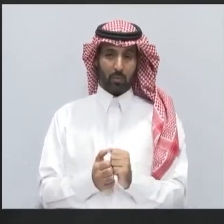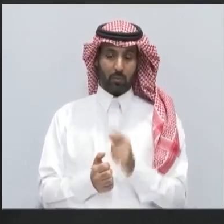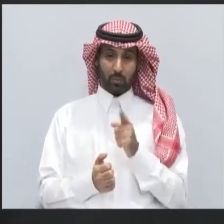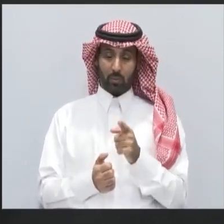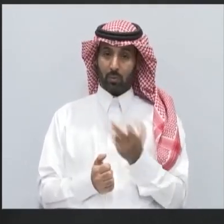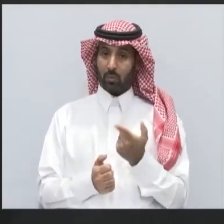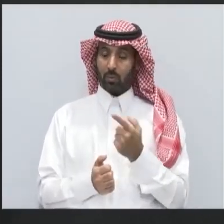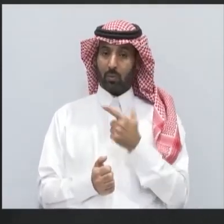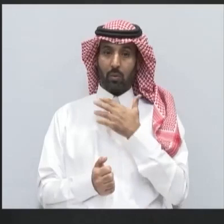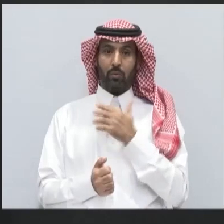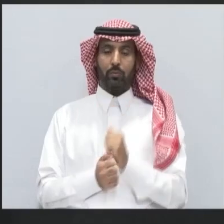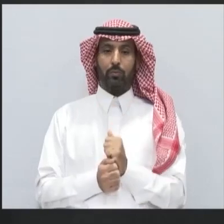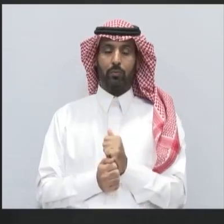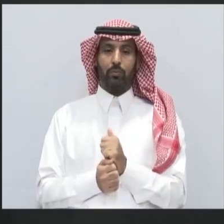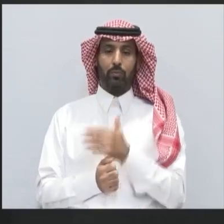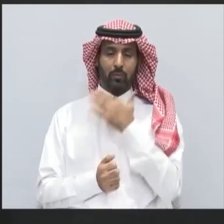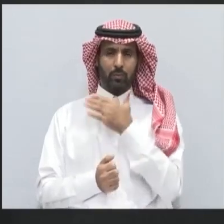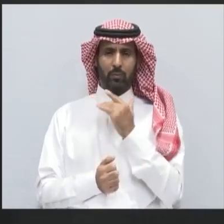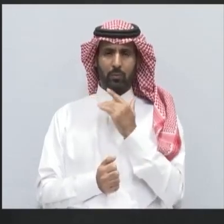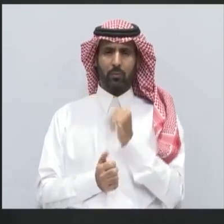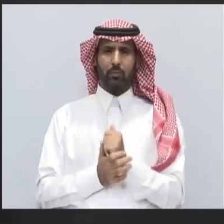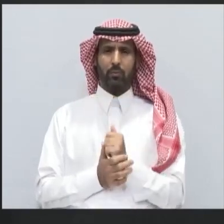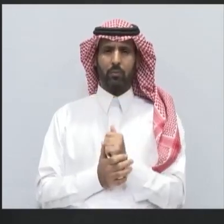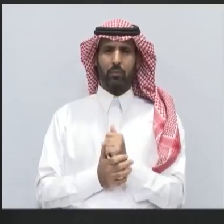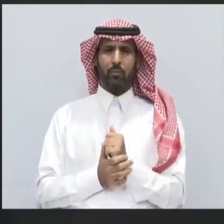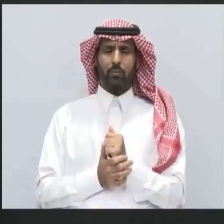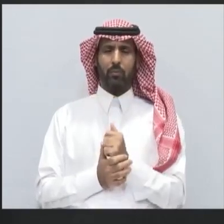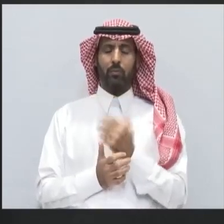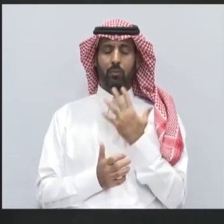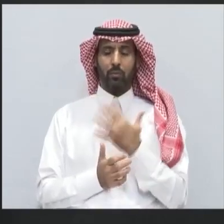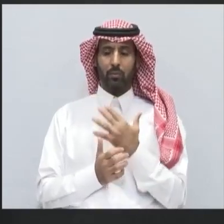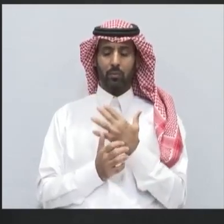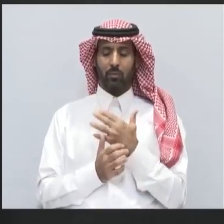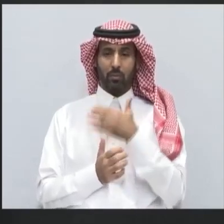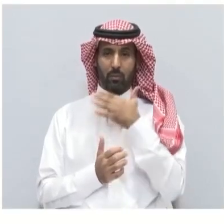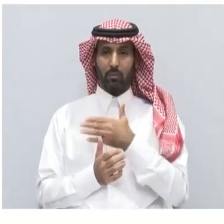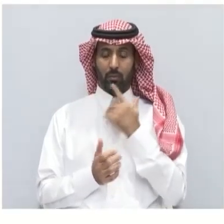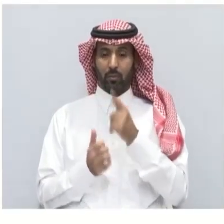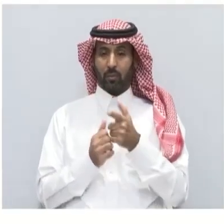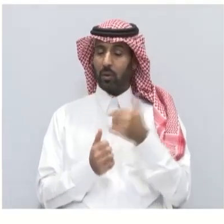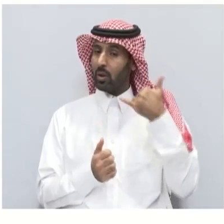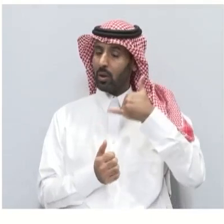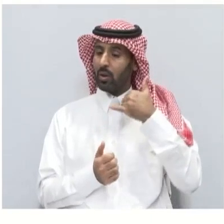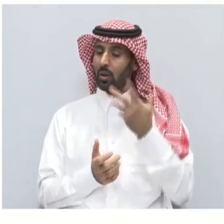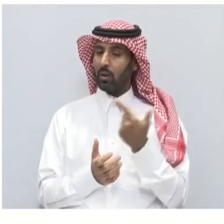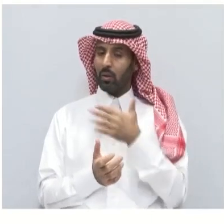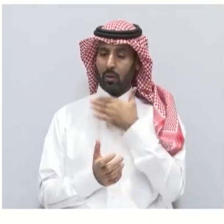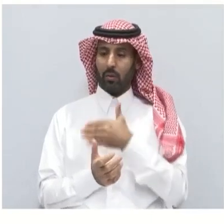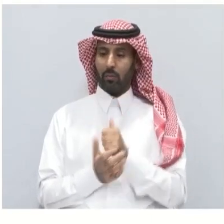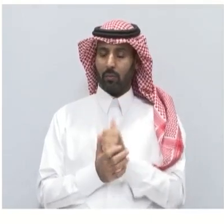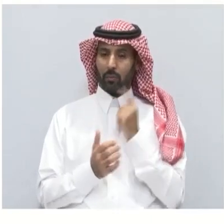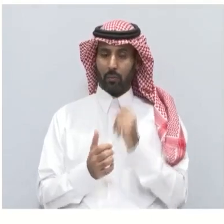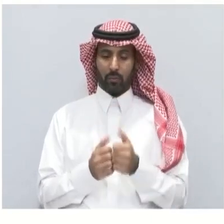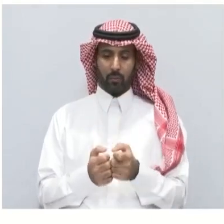up to you. And I'm going to choose now, but I'm going to give you my explanation why. I would text